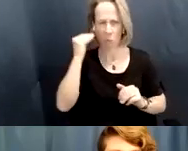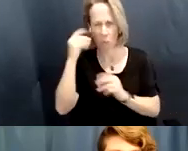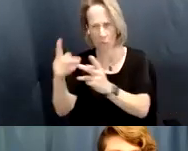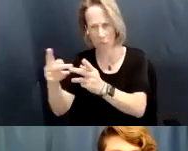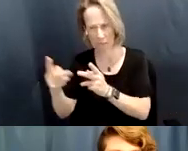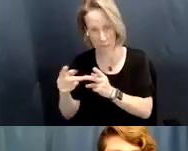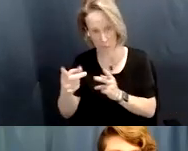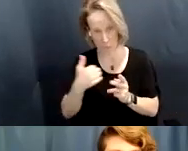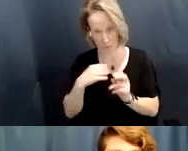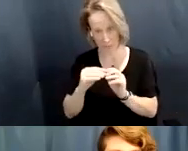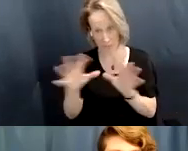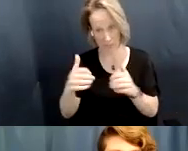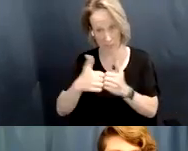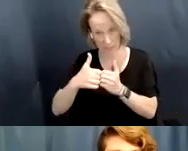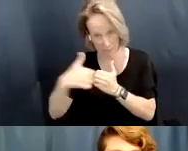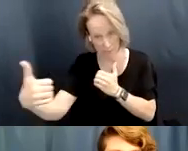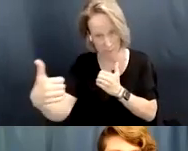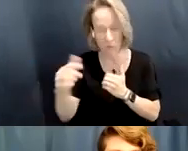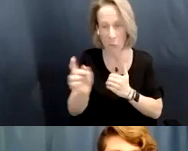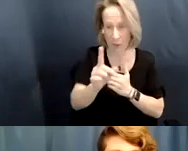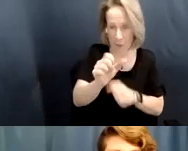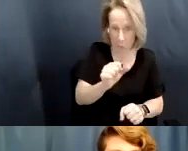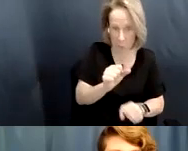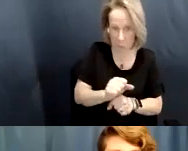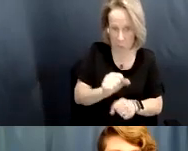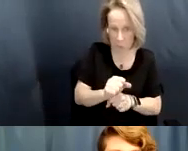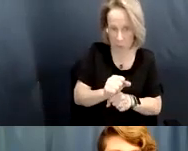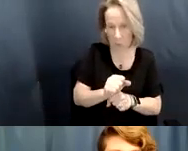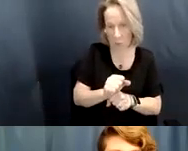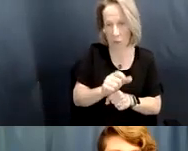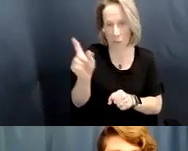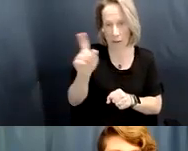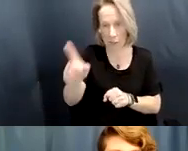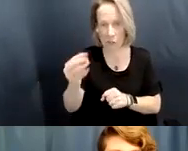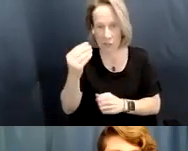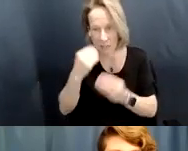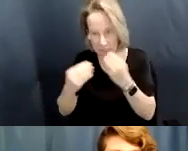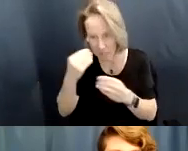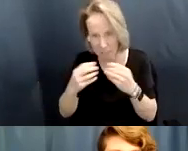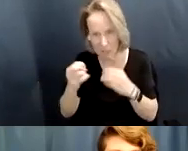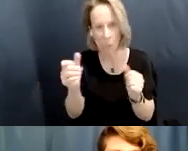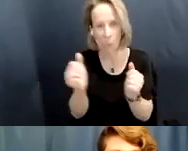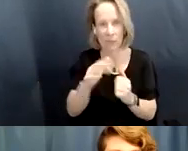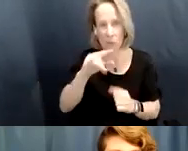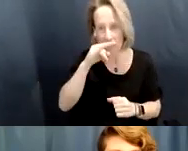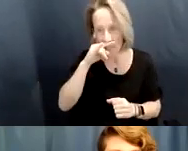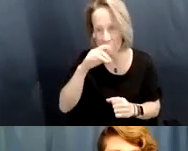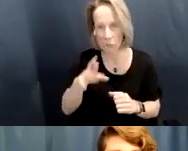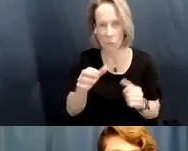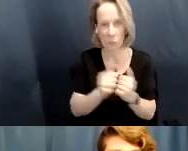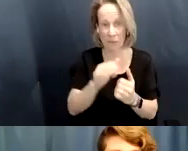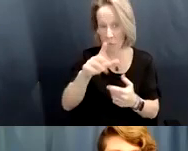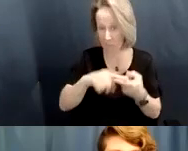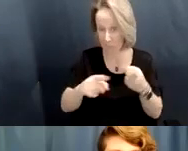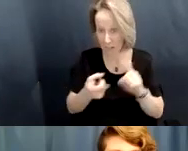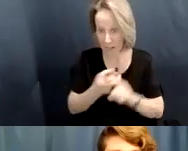division between where you are working and where you're dining or where you're spending time with your kids or your friends?